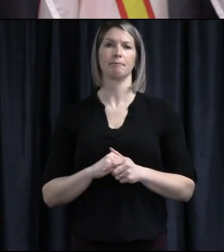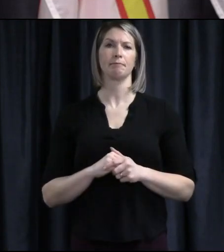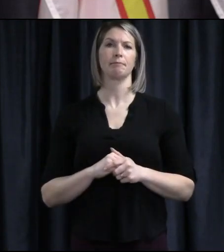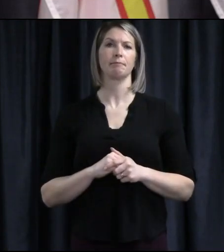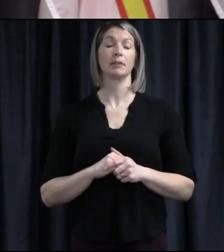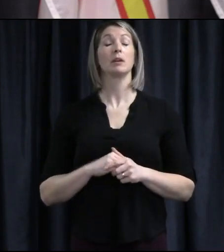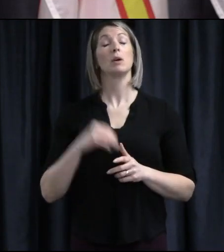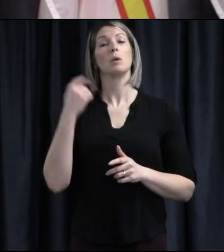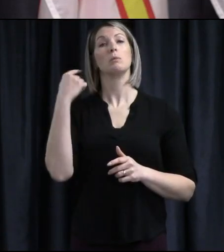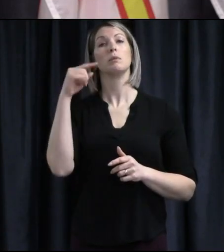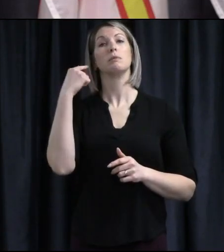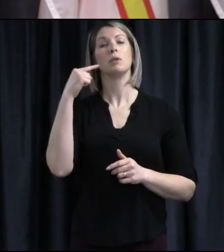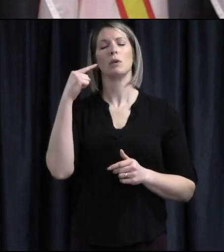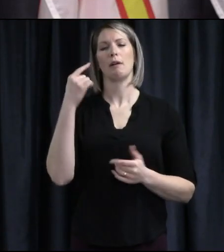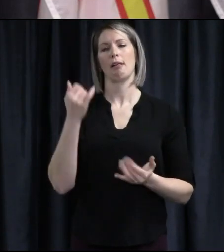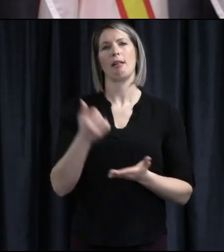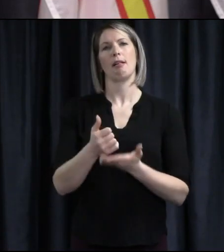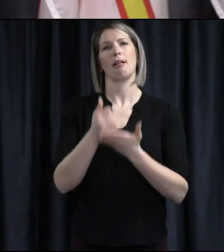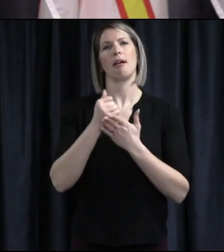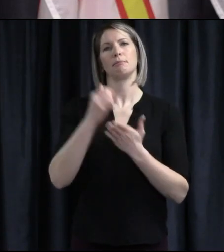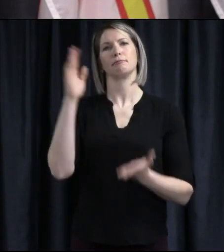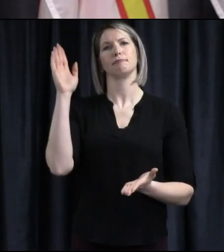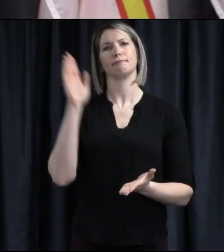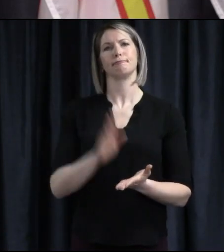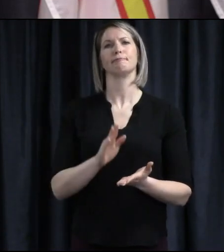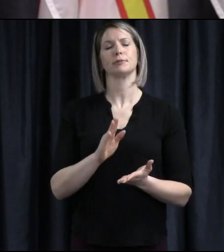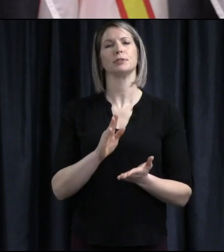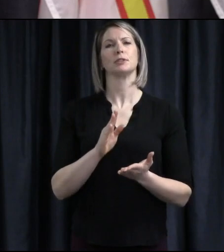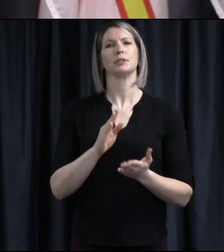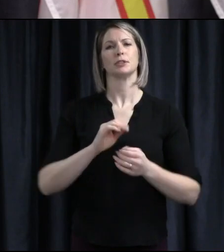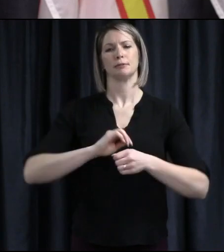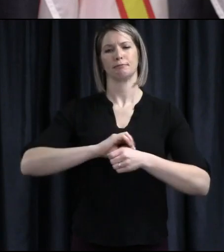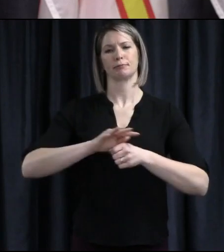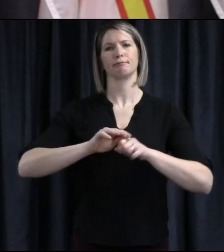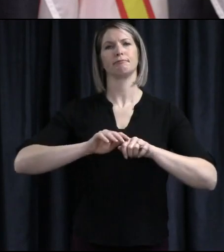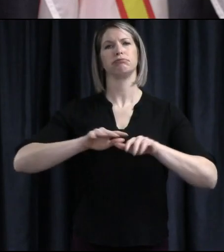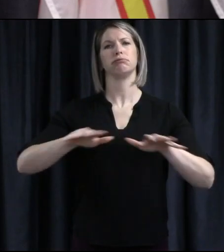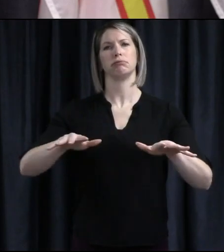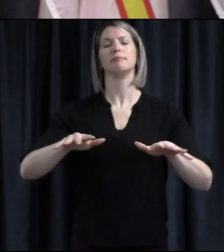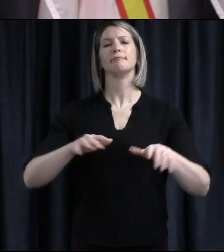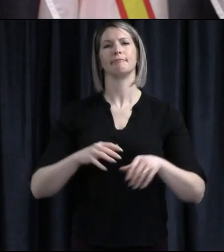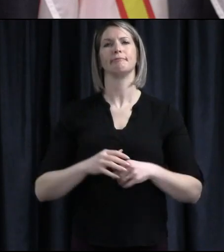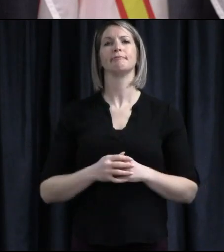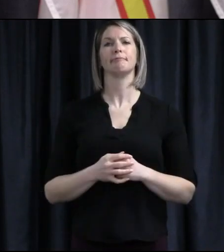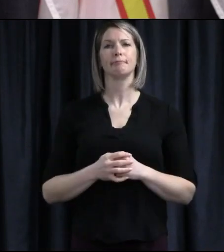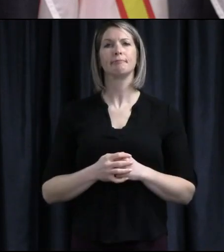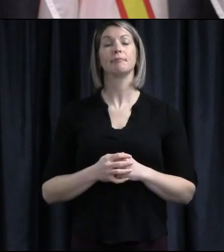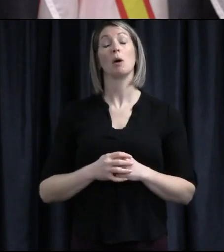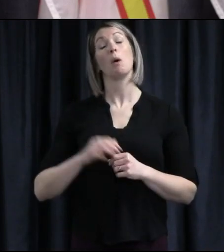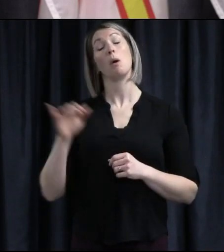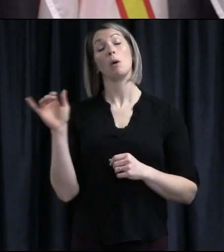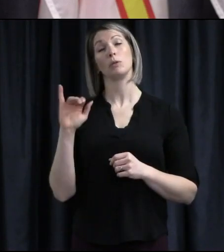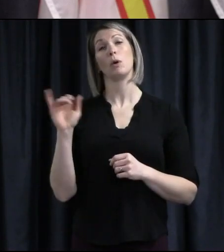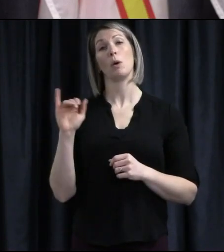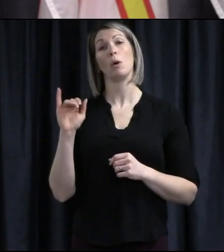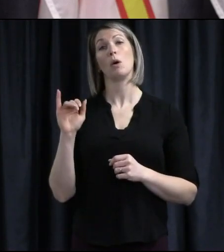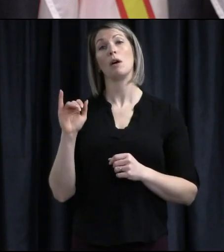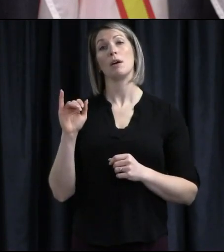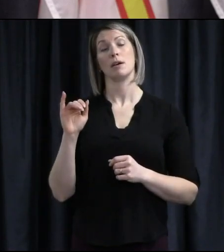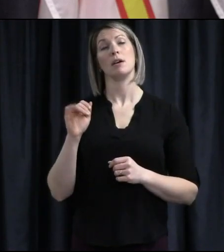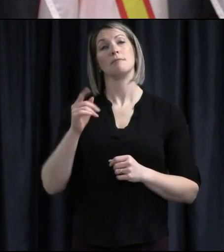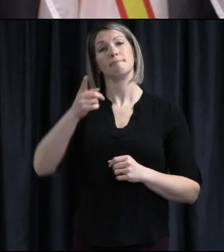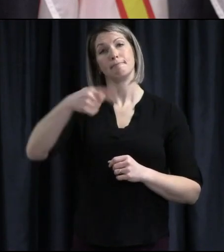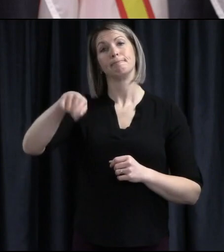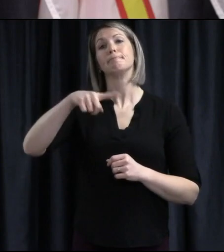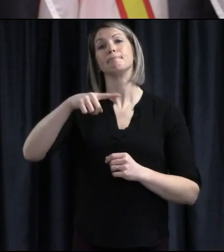or to reduce the risk of spread of any of these types of viruses. And I think people have to take it upon themselves as well to ensure that